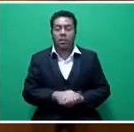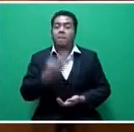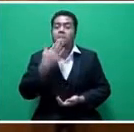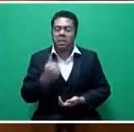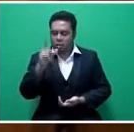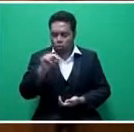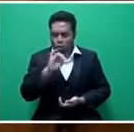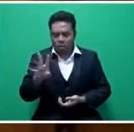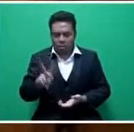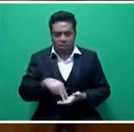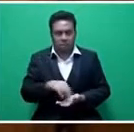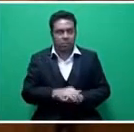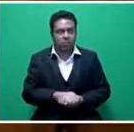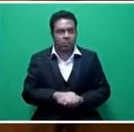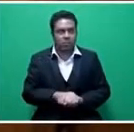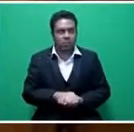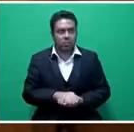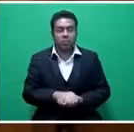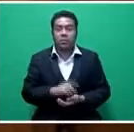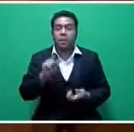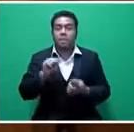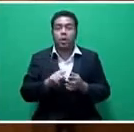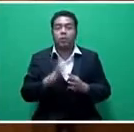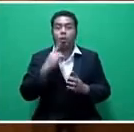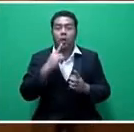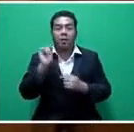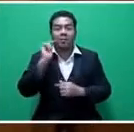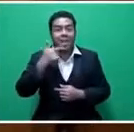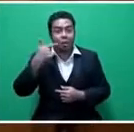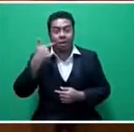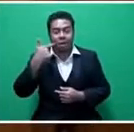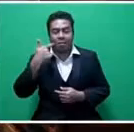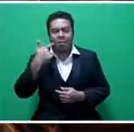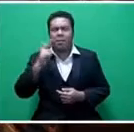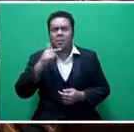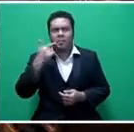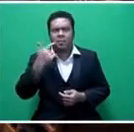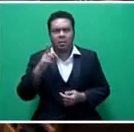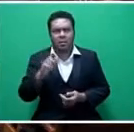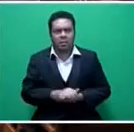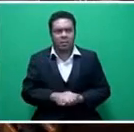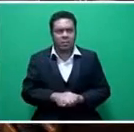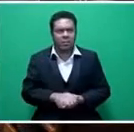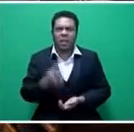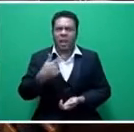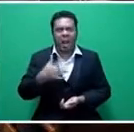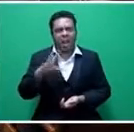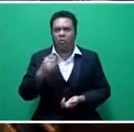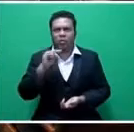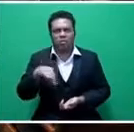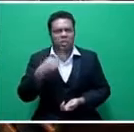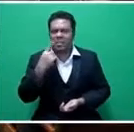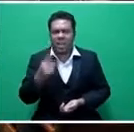Please do not set a Point of order, Mr. Speaker. Point of order, Mr. Speaker. Mr. Speaker, I have to just say, I'm